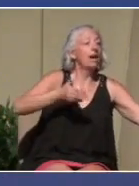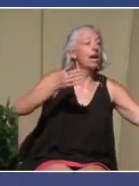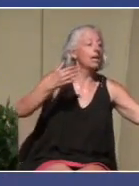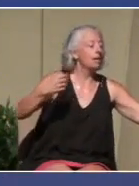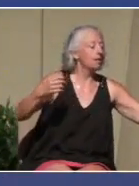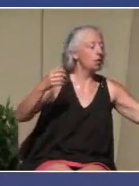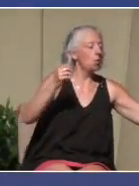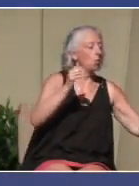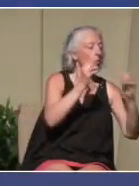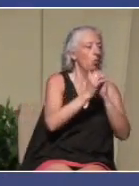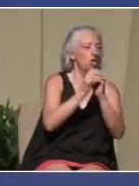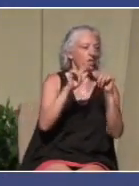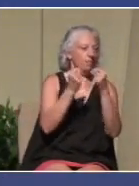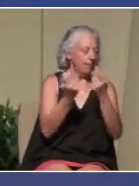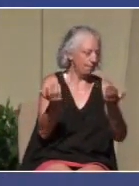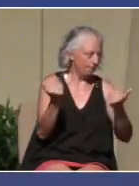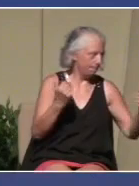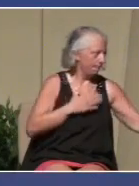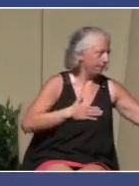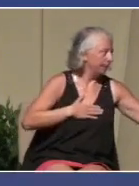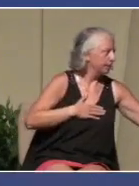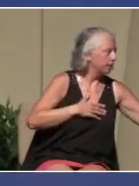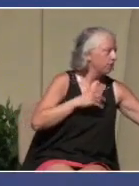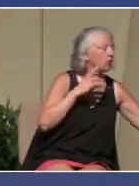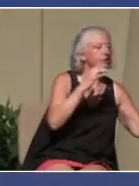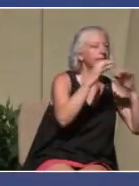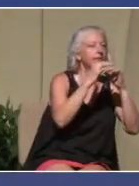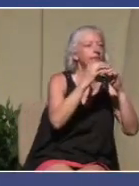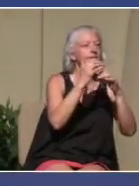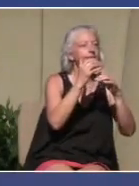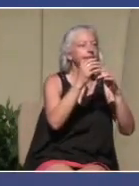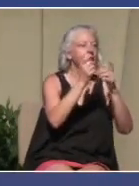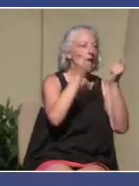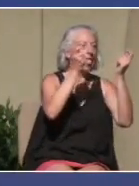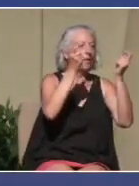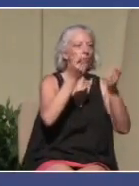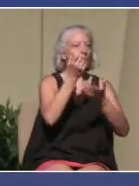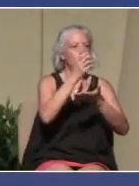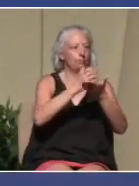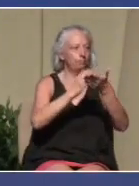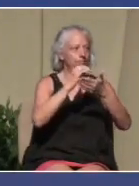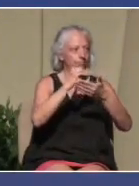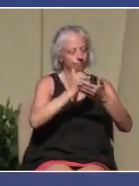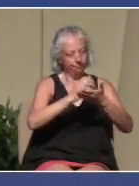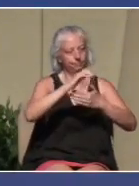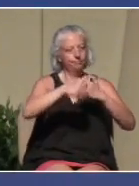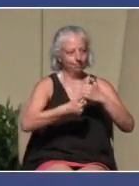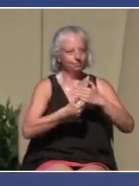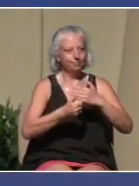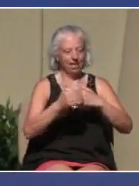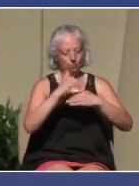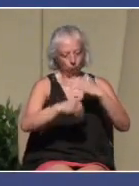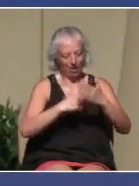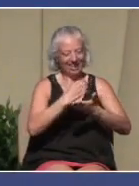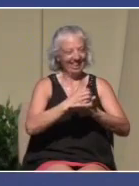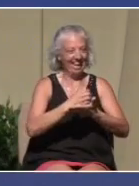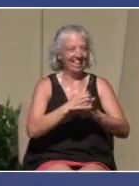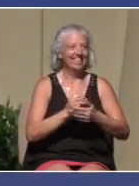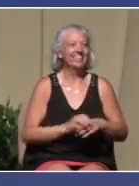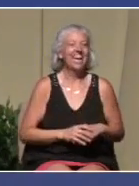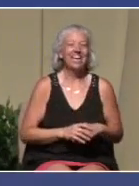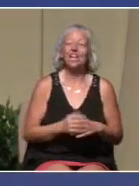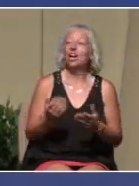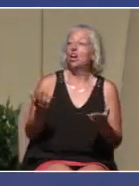on up to the stage. We're going to be celebrating the Lord's Supper today. And I'd like to invite the elders to come up and find